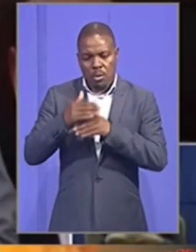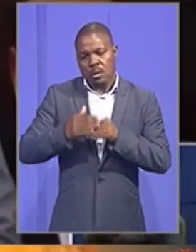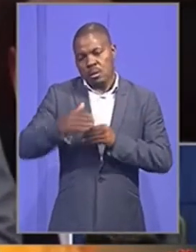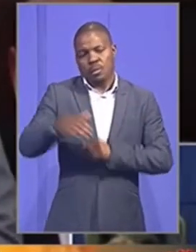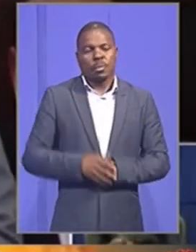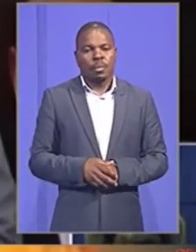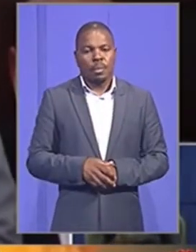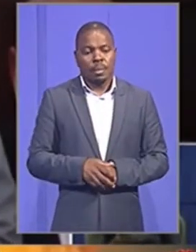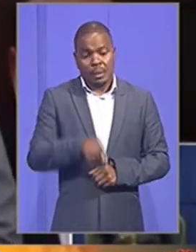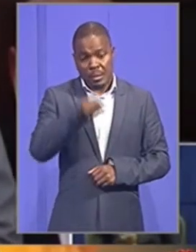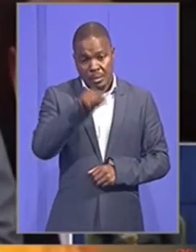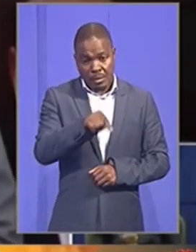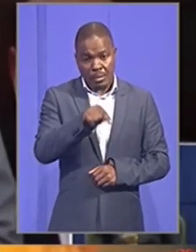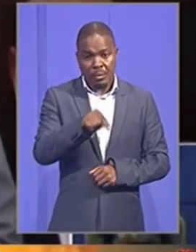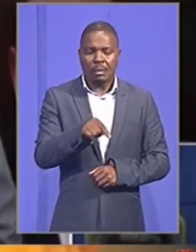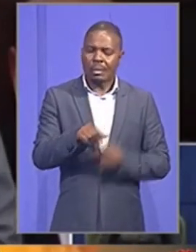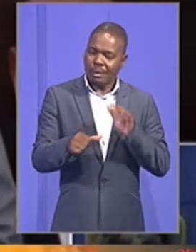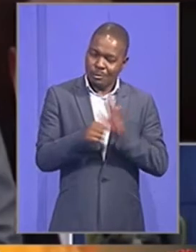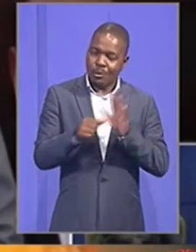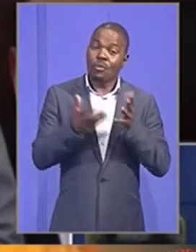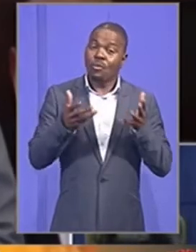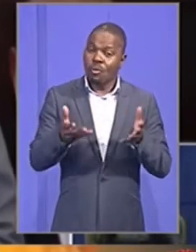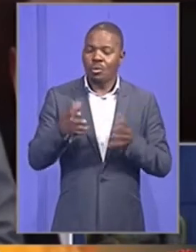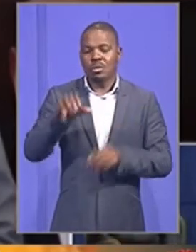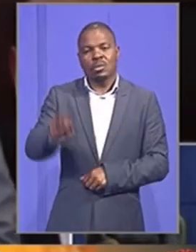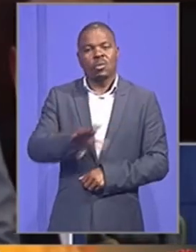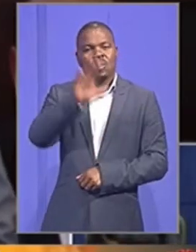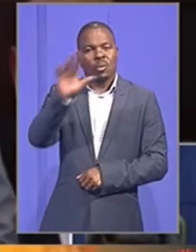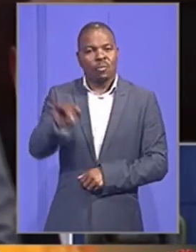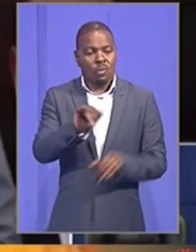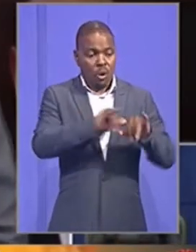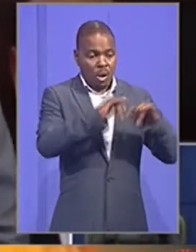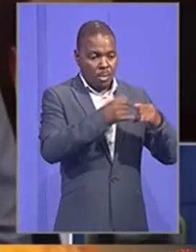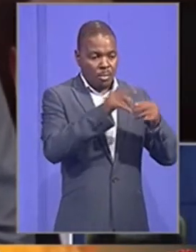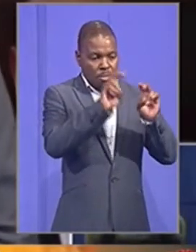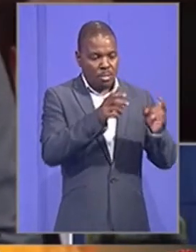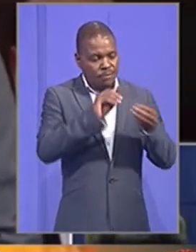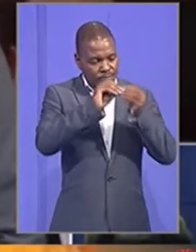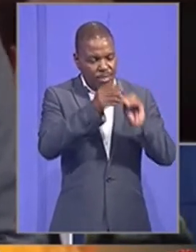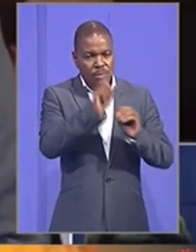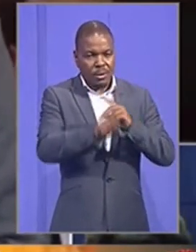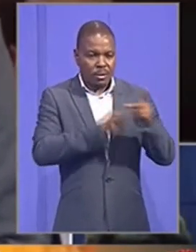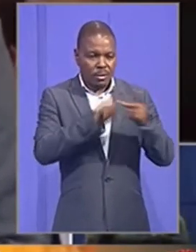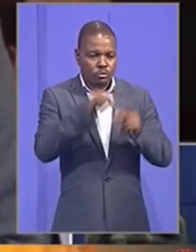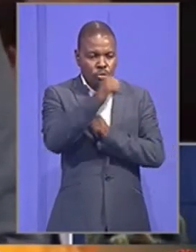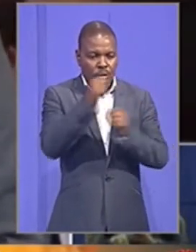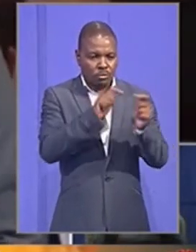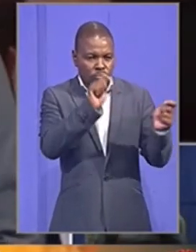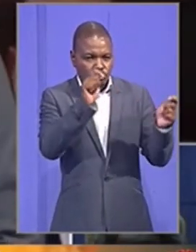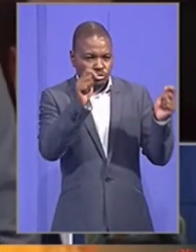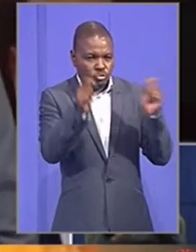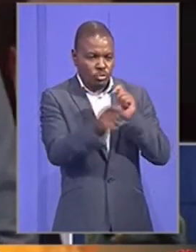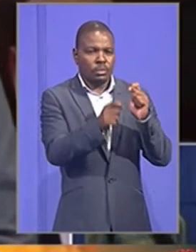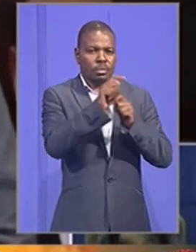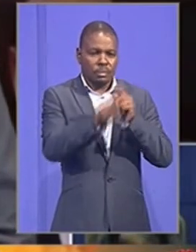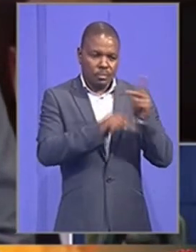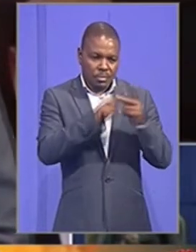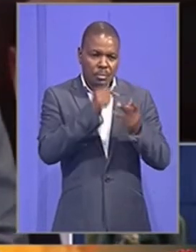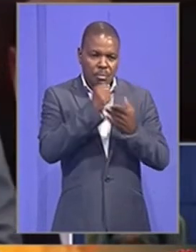is in the national interest that Eskom must be fixed and restructured to ensure that there